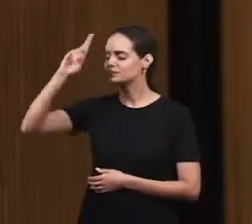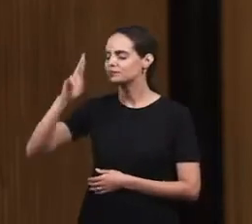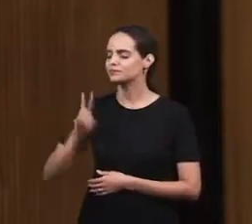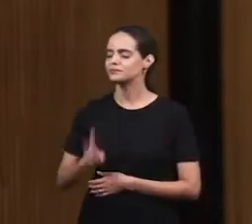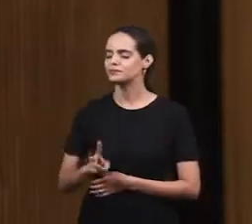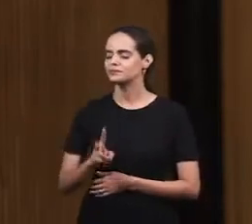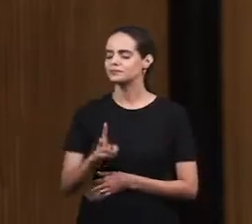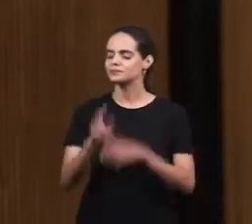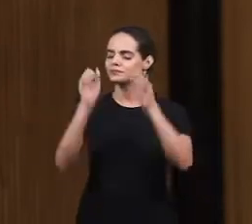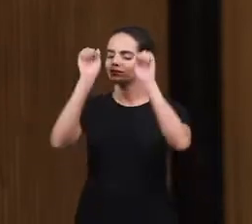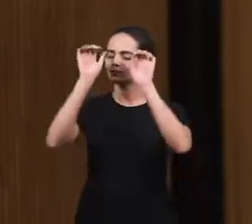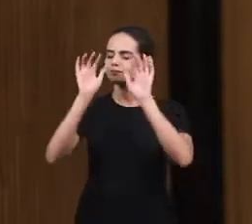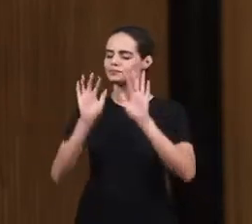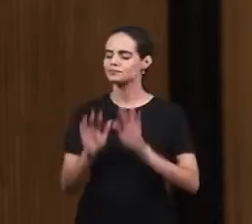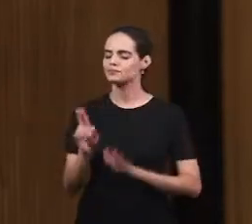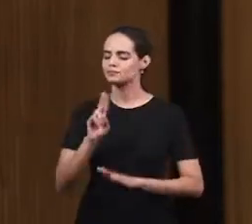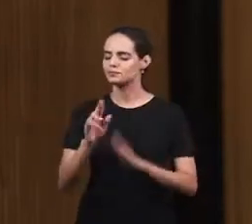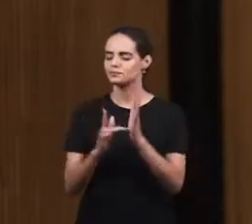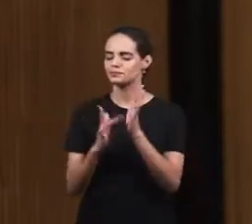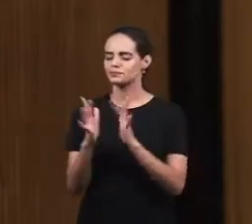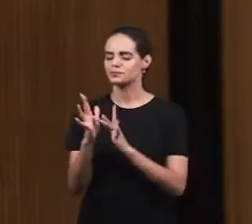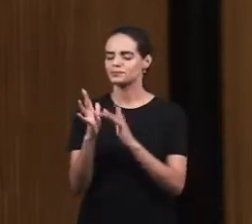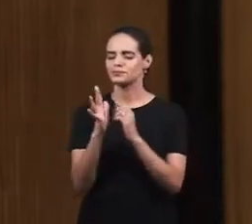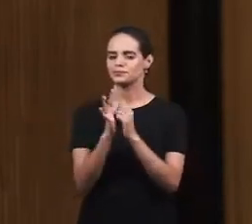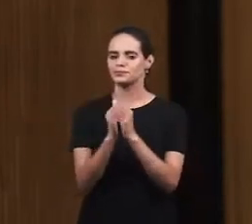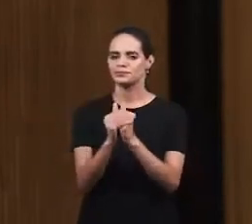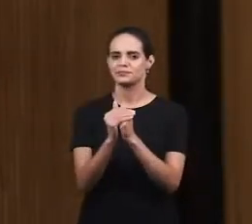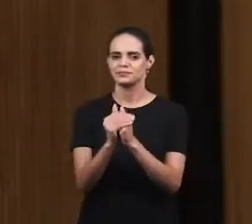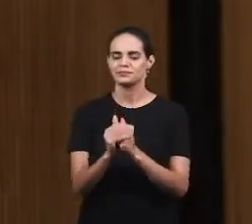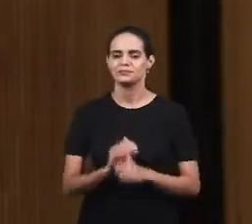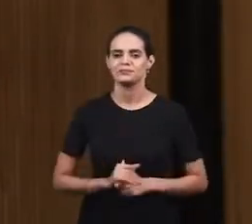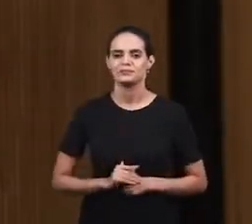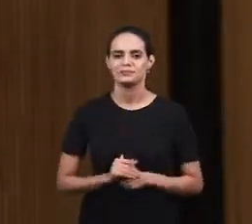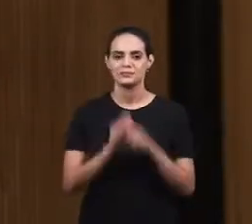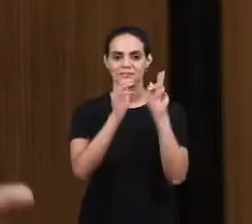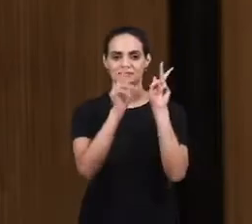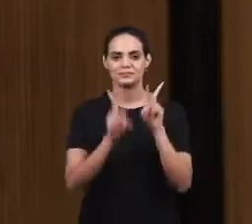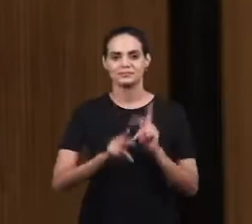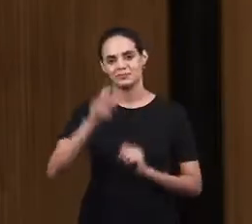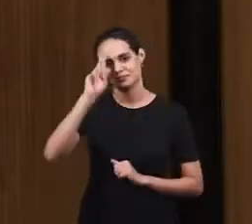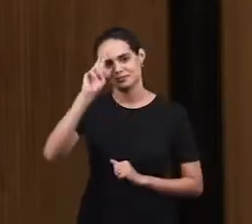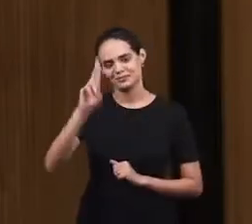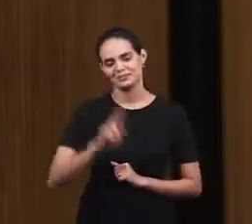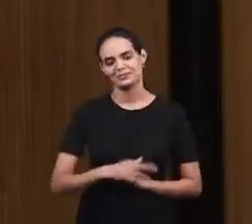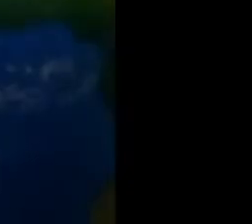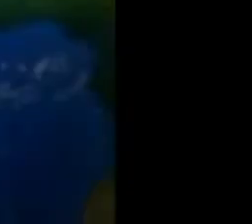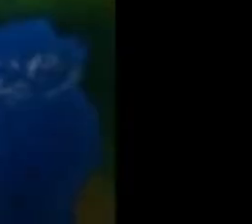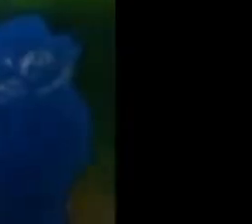may you always bless us. In the name of Jesus, amen. Peace of the Lord.